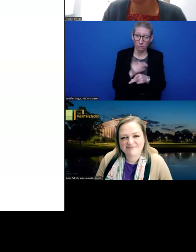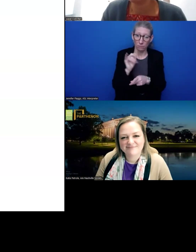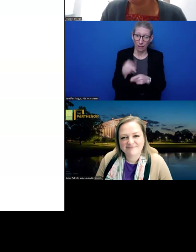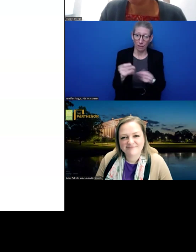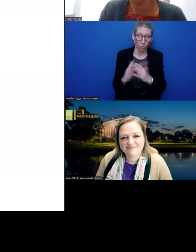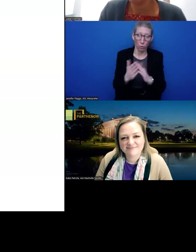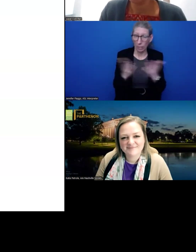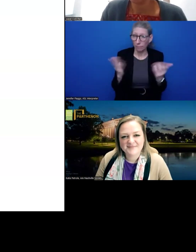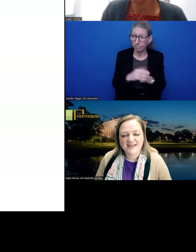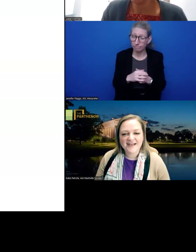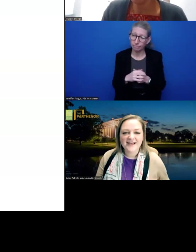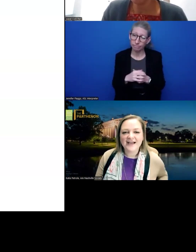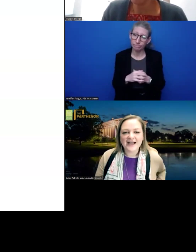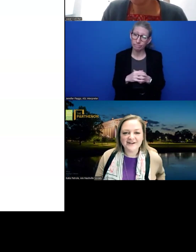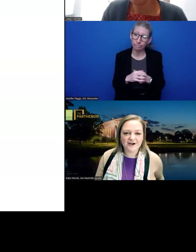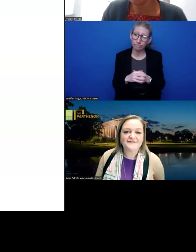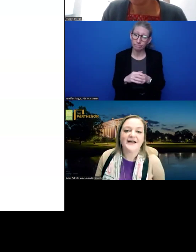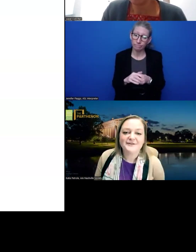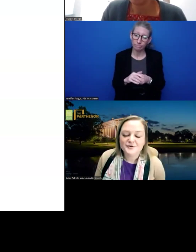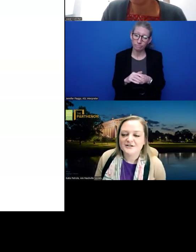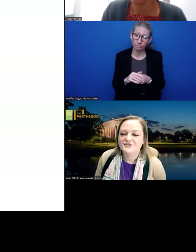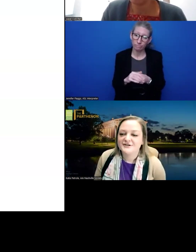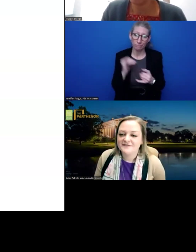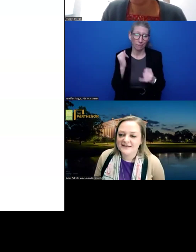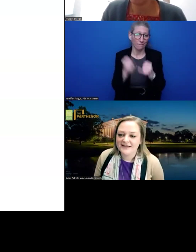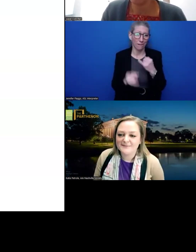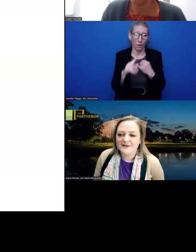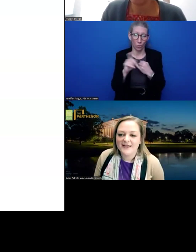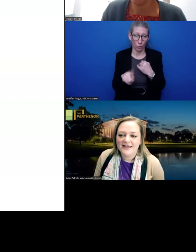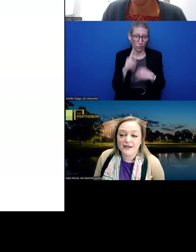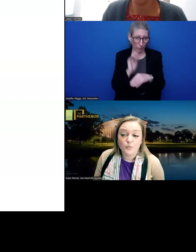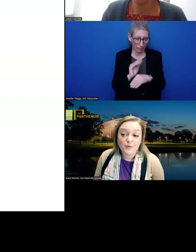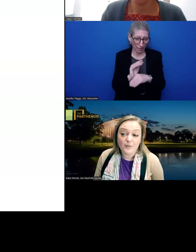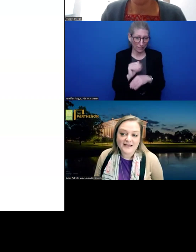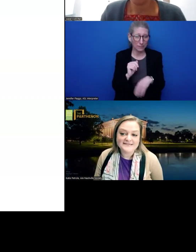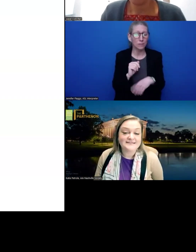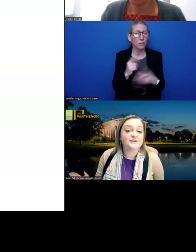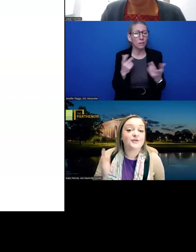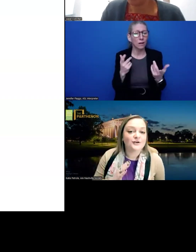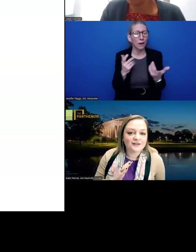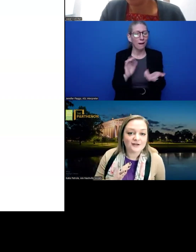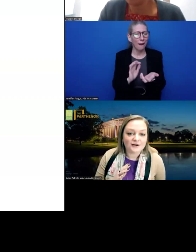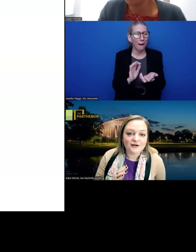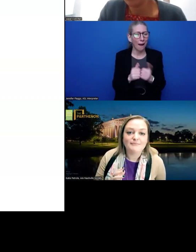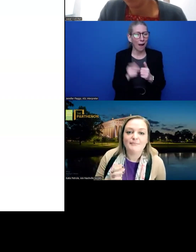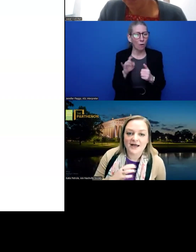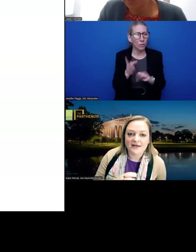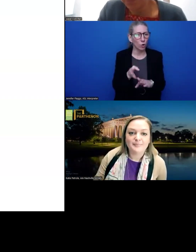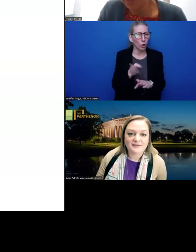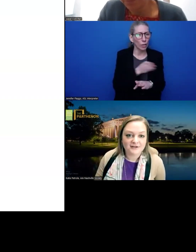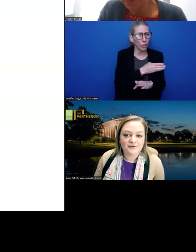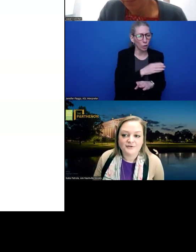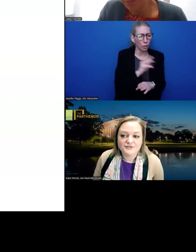community. And our final question of the night, In what ways did earlier